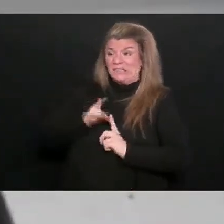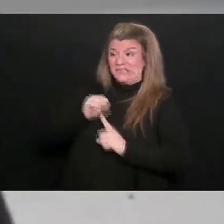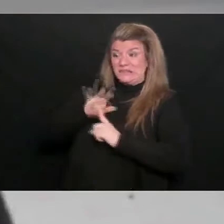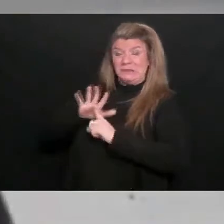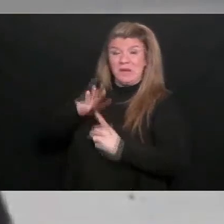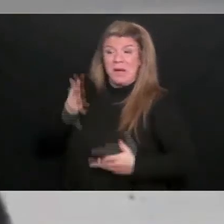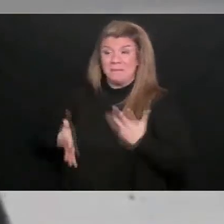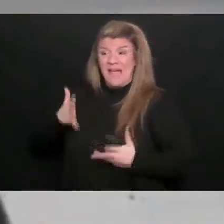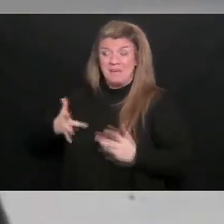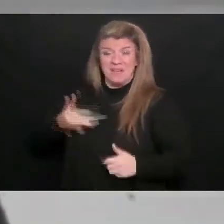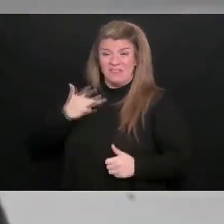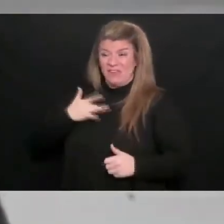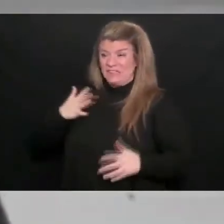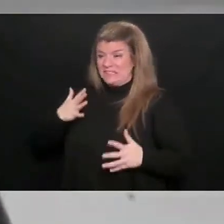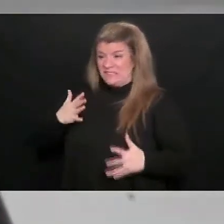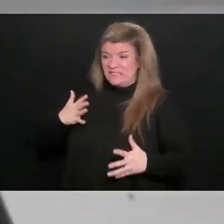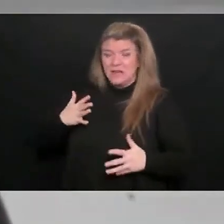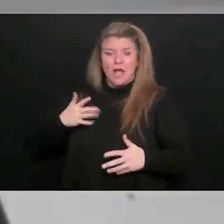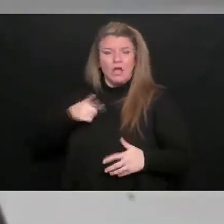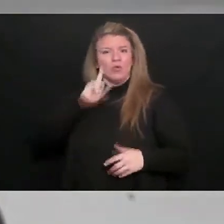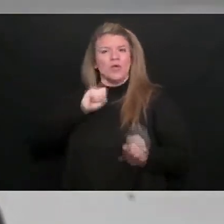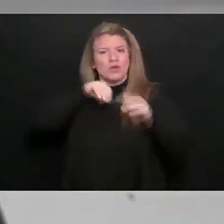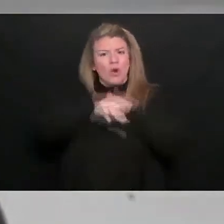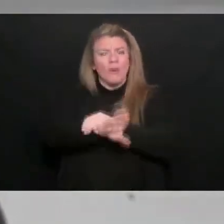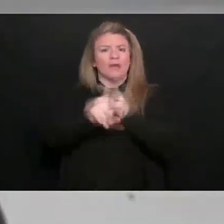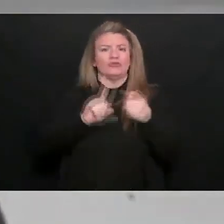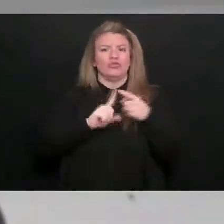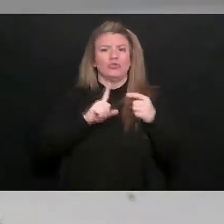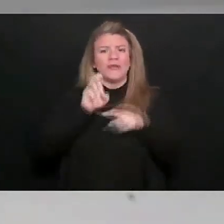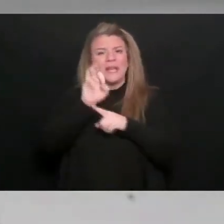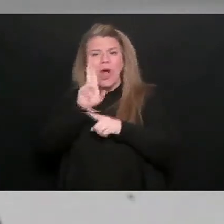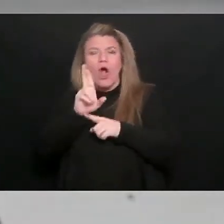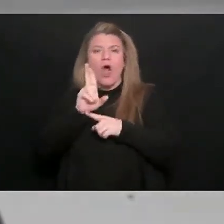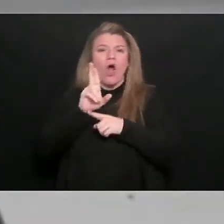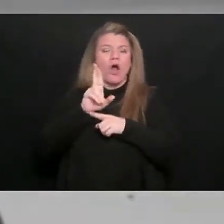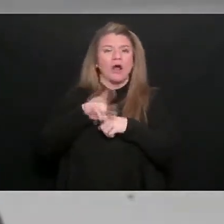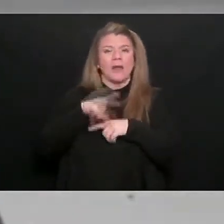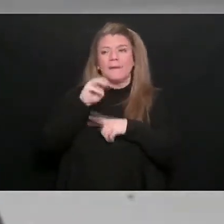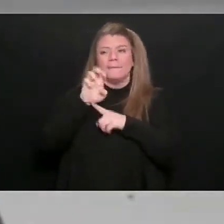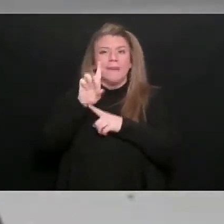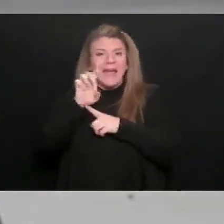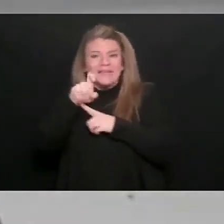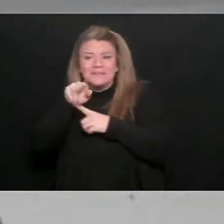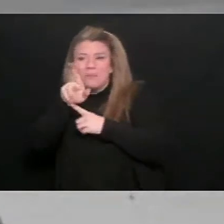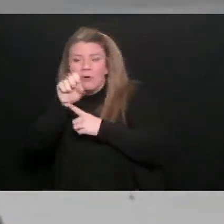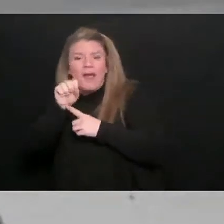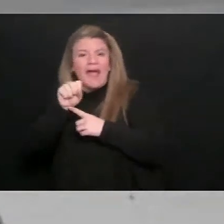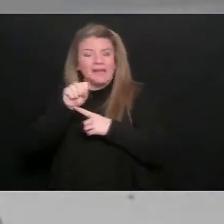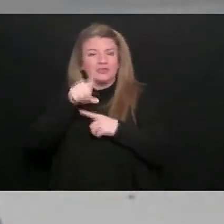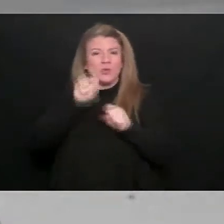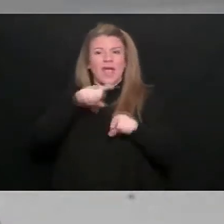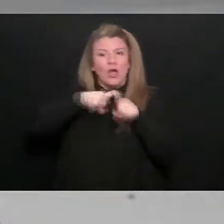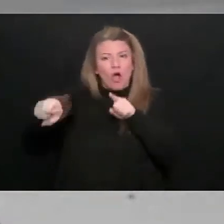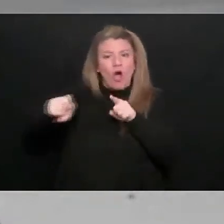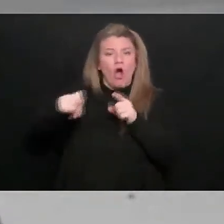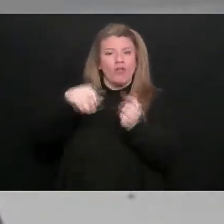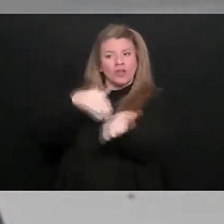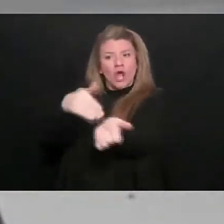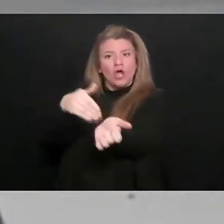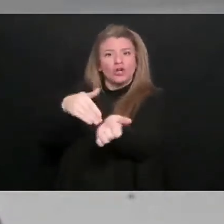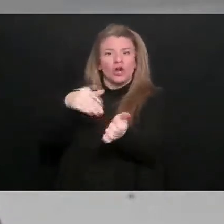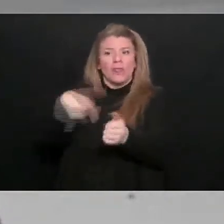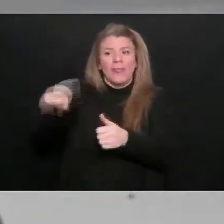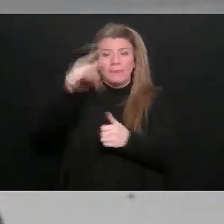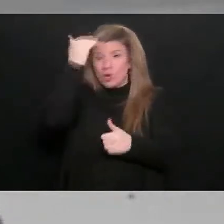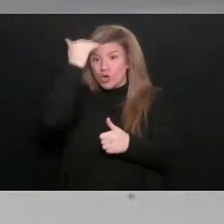to maybe go seek more urgent care help, such as calling your doctor if they can do the test at their clinic, but you need to be prepared